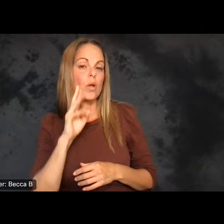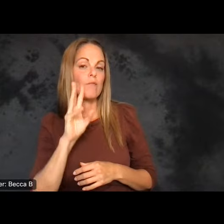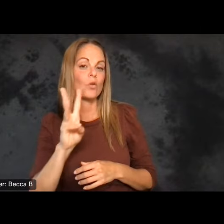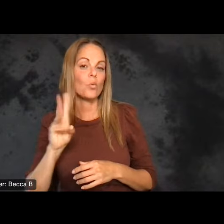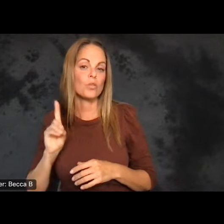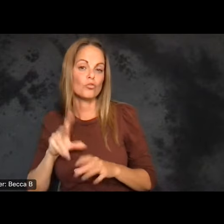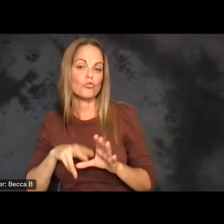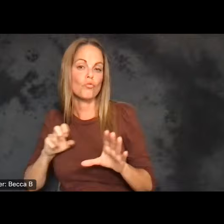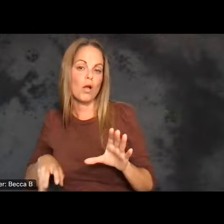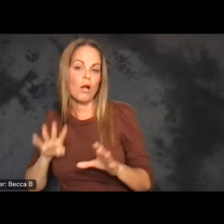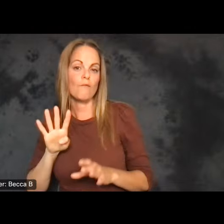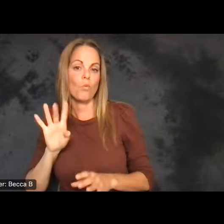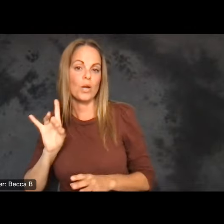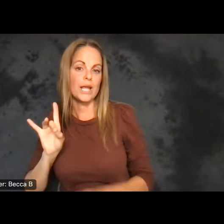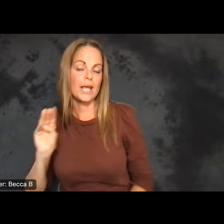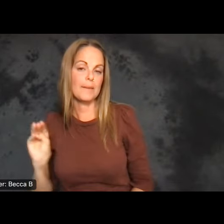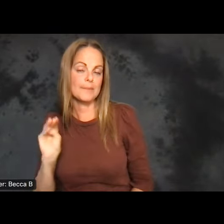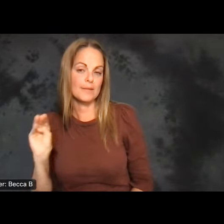48 million,